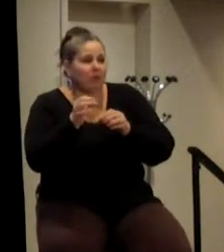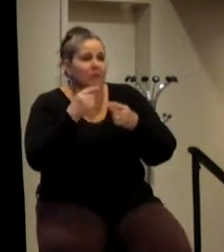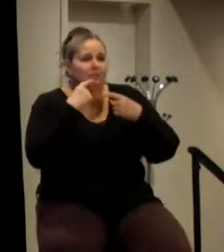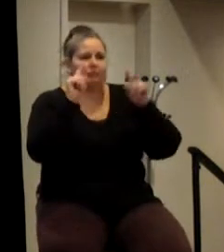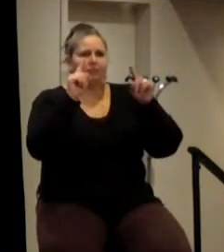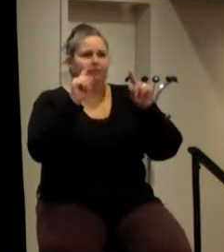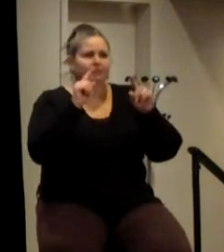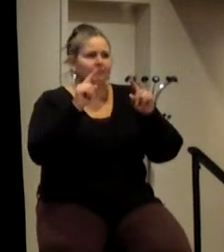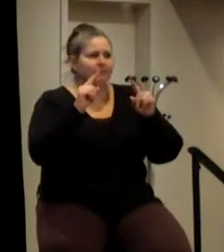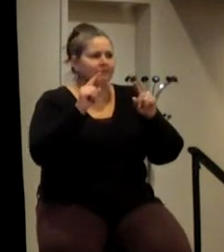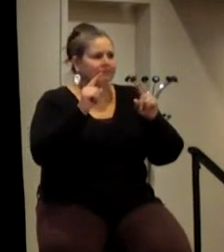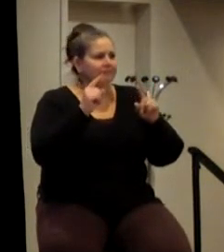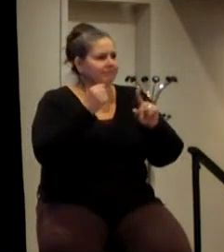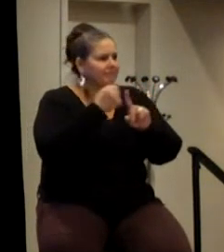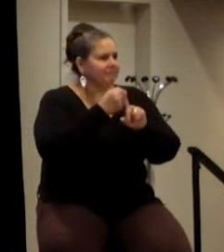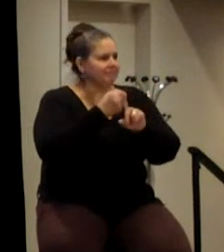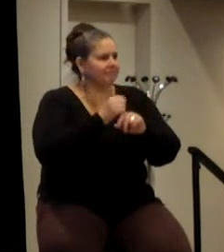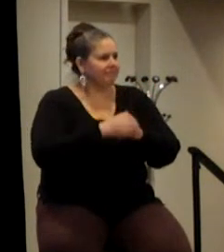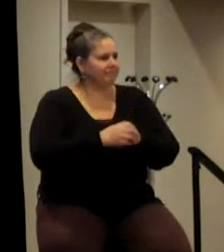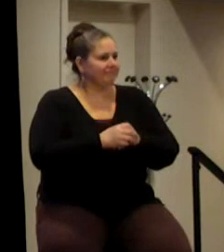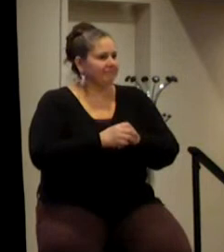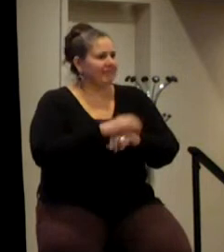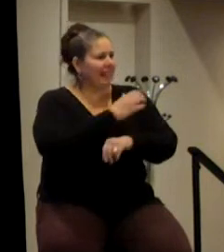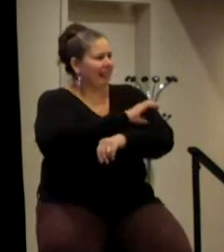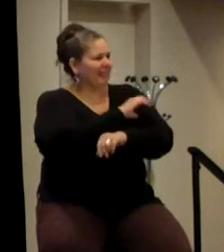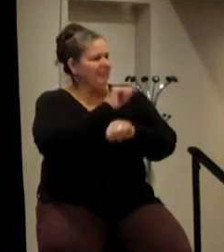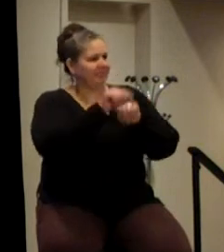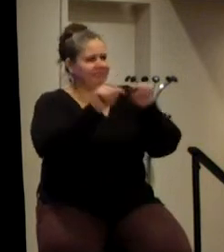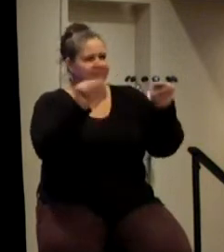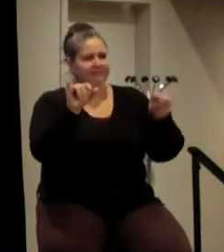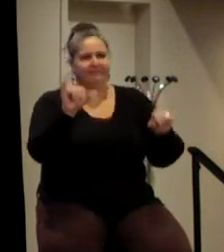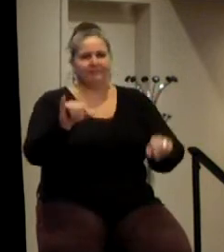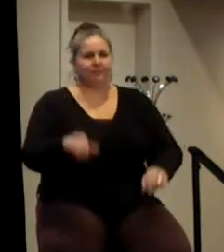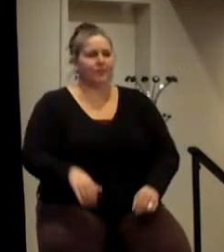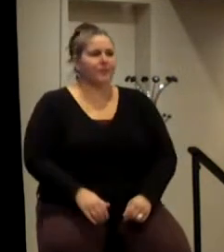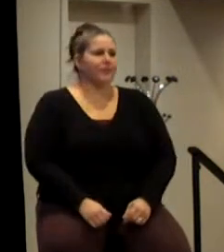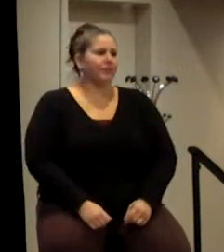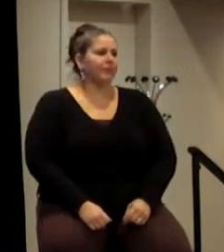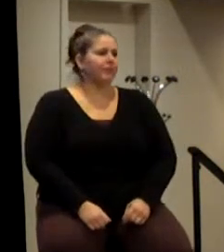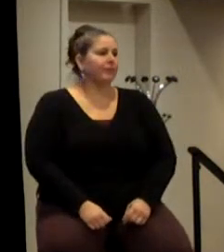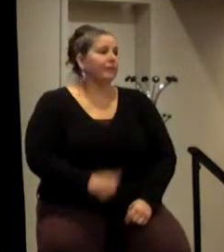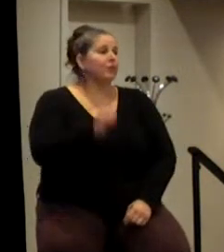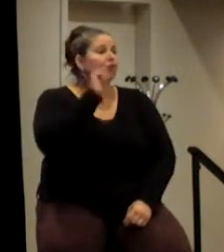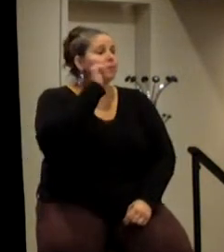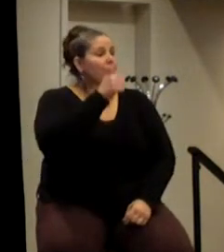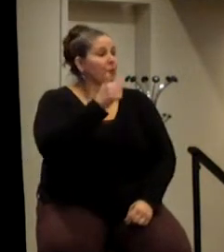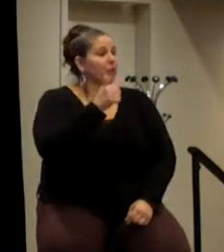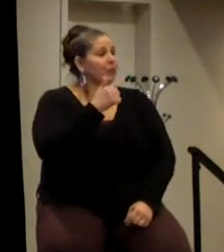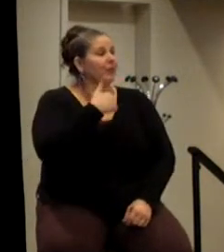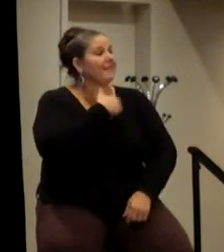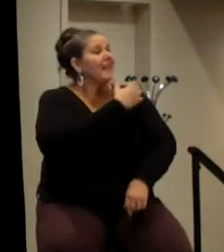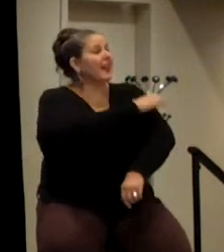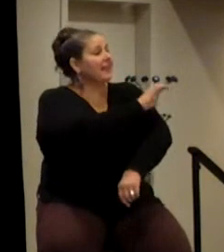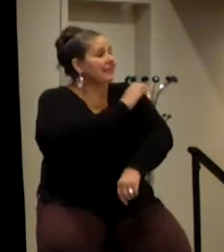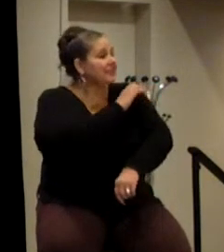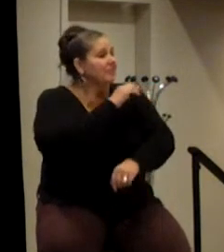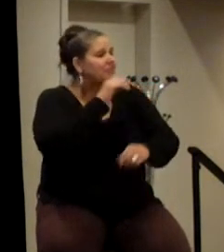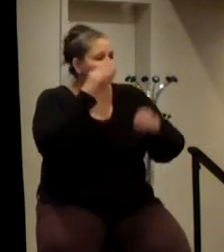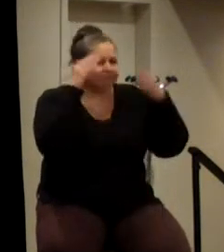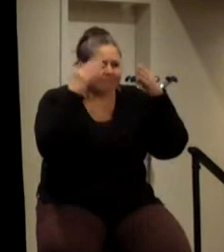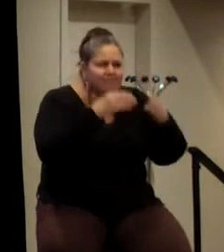Tomorrow we will be having our first, not our first clinic, but a clinic where we're focusing in on our residents